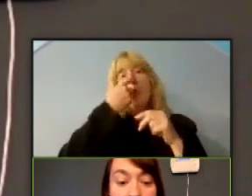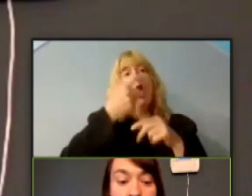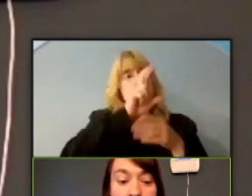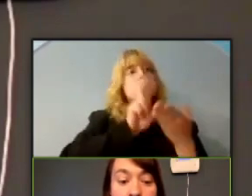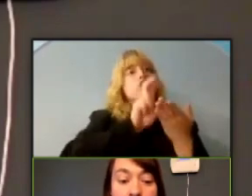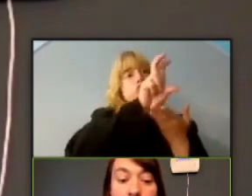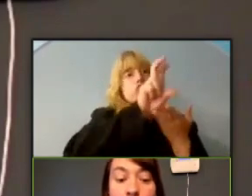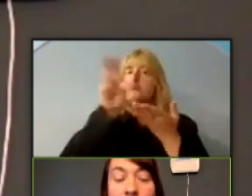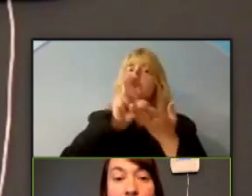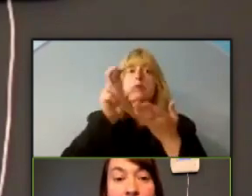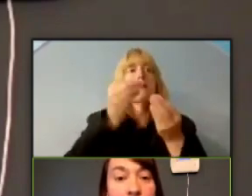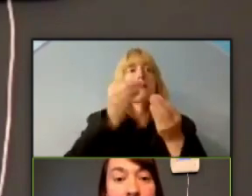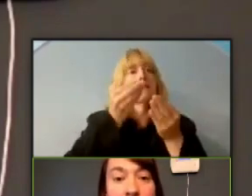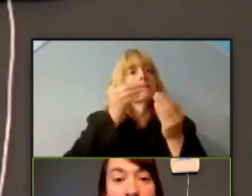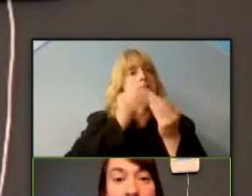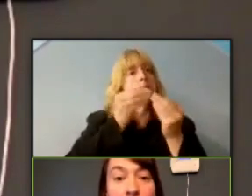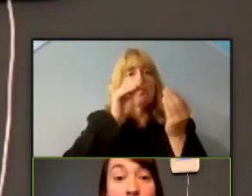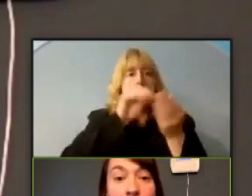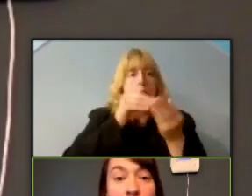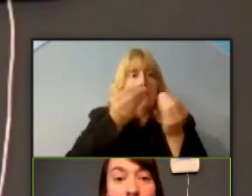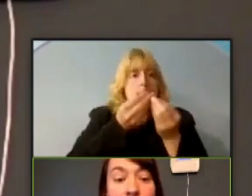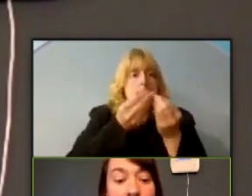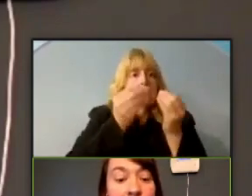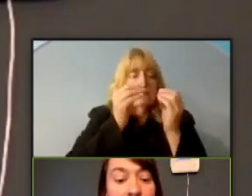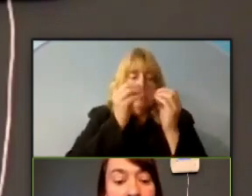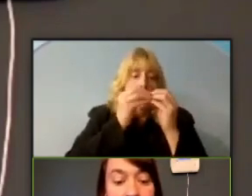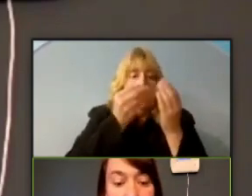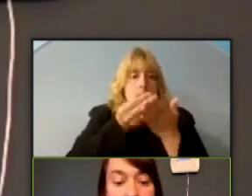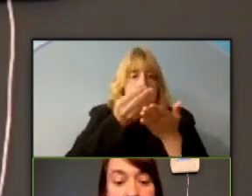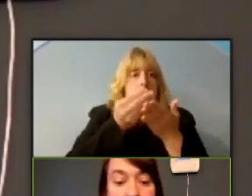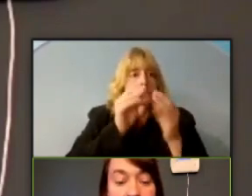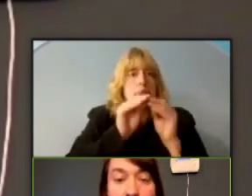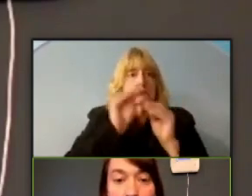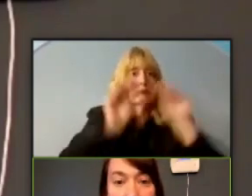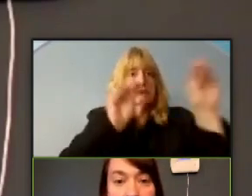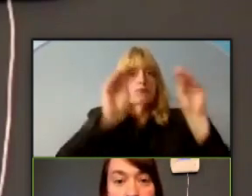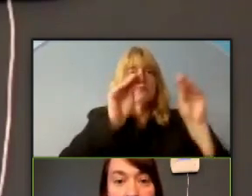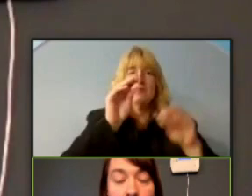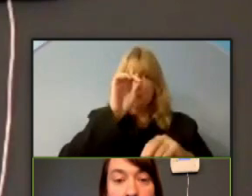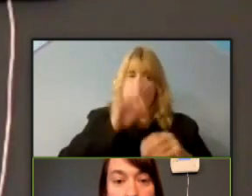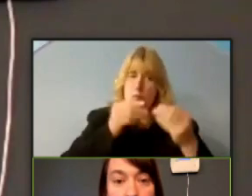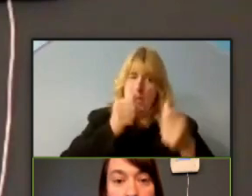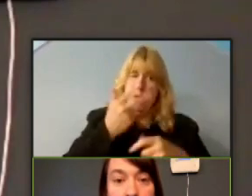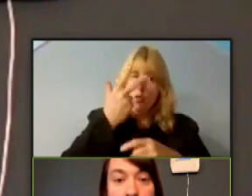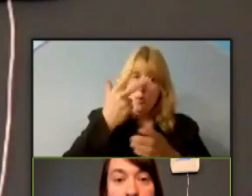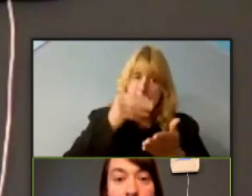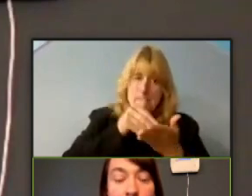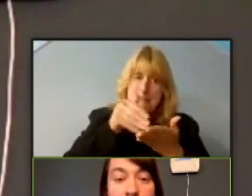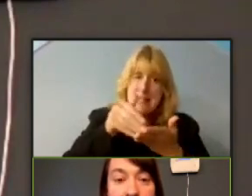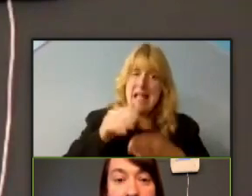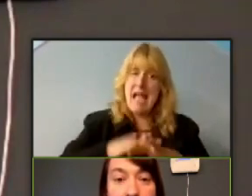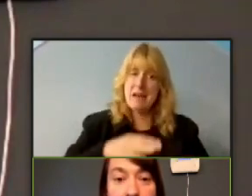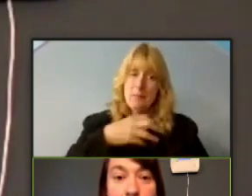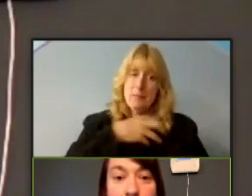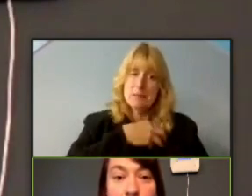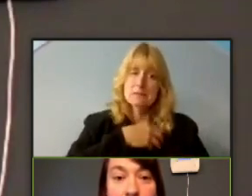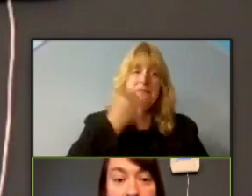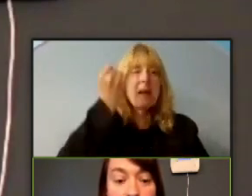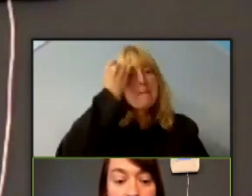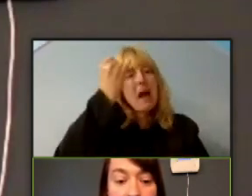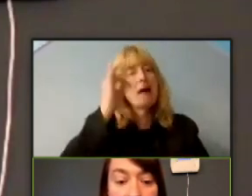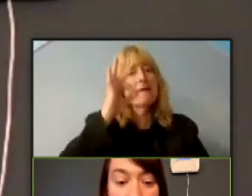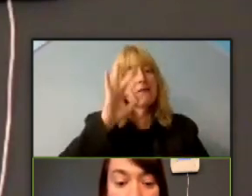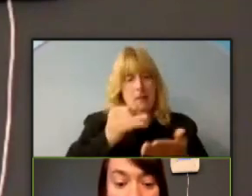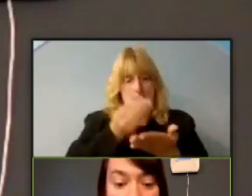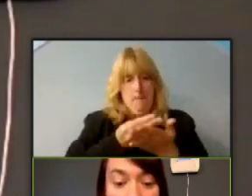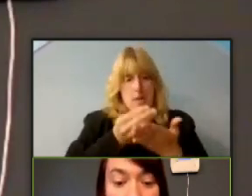schools. Detroit spends $3 million on police. Can you imagine what that would go towards if we were funding the real